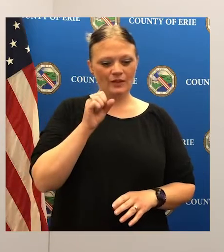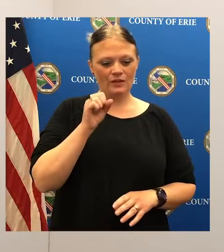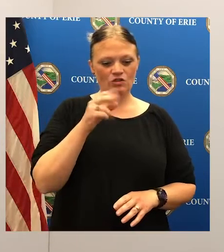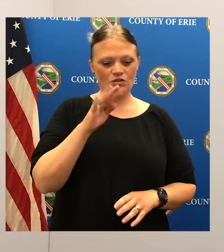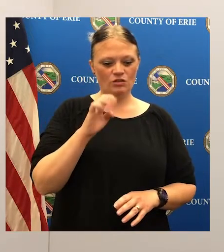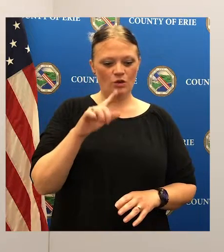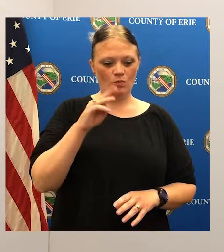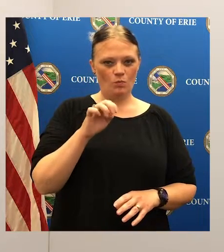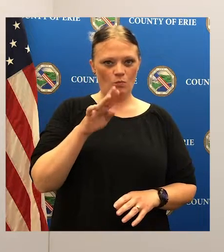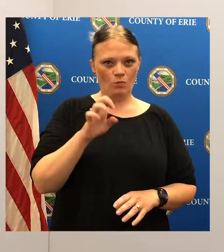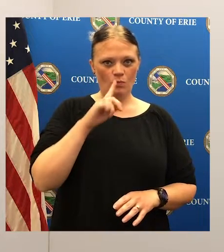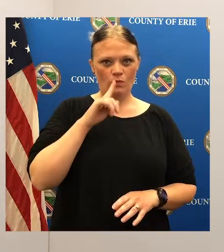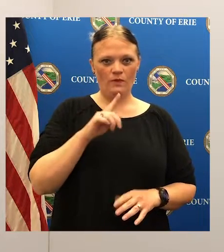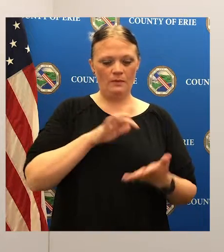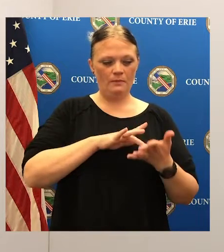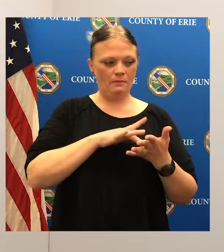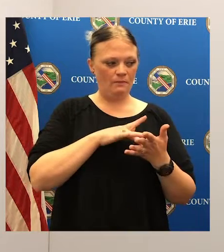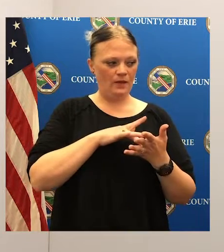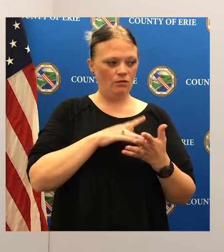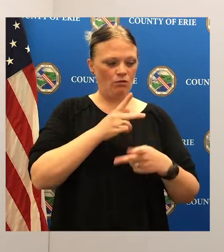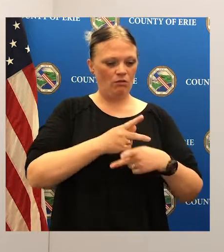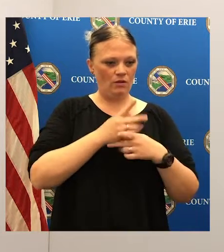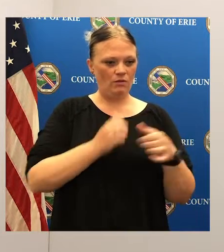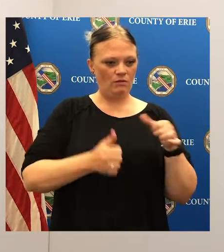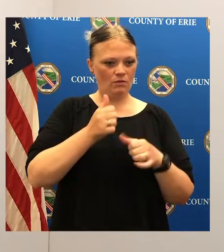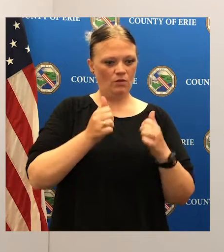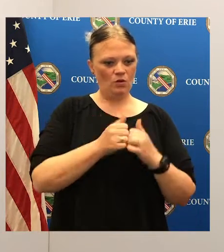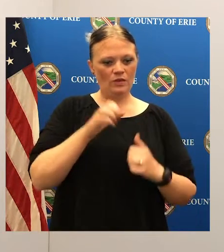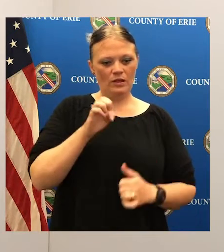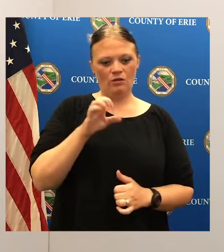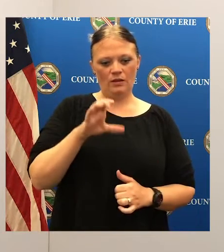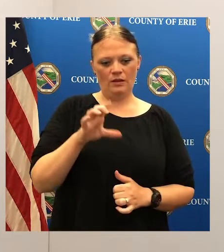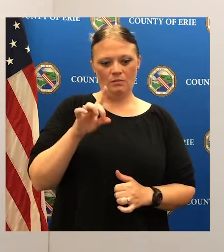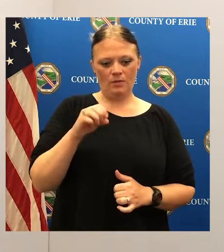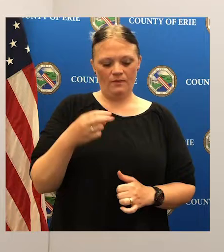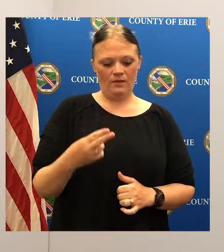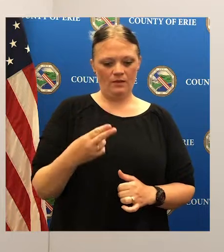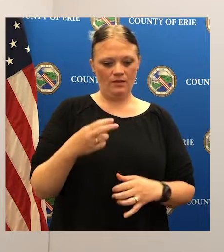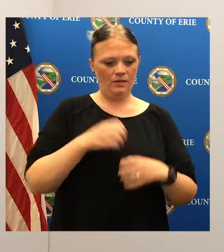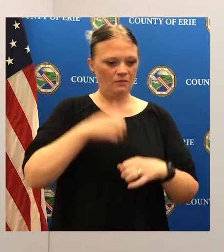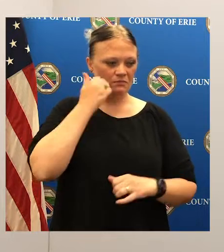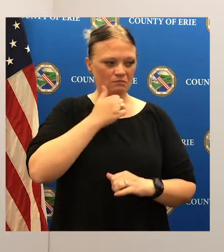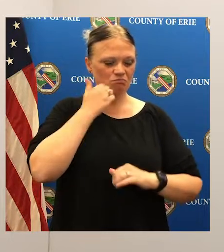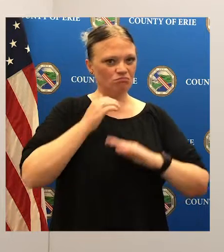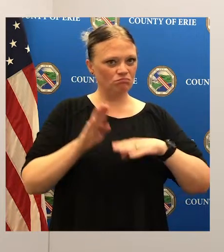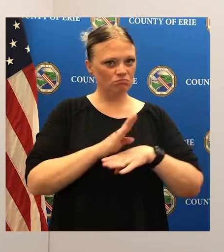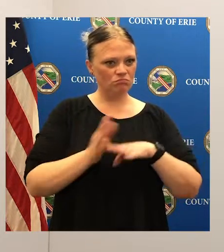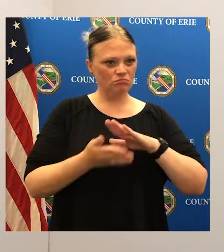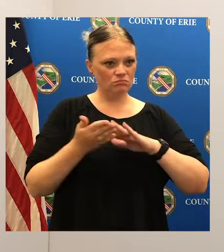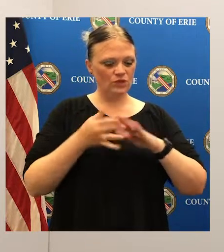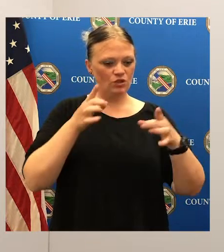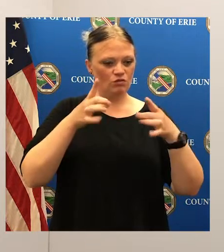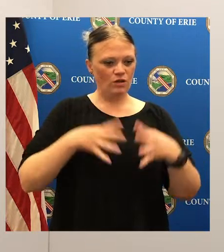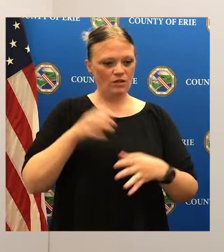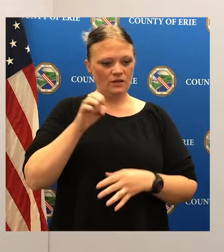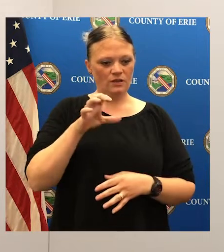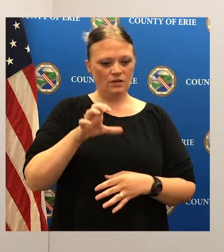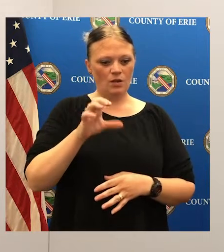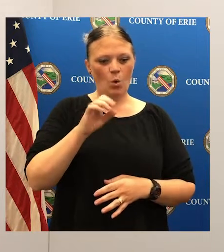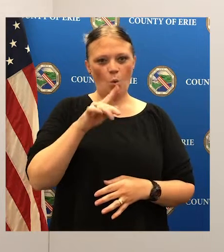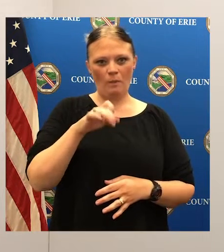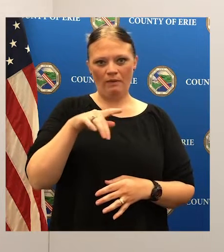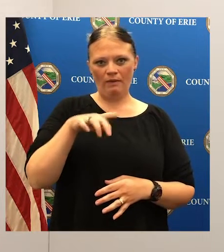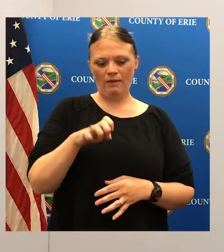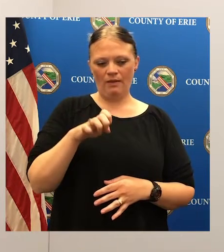Hi, I'm Cheryll Moore. I'm a medical care administrator with the Erie County Department of Health. In my day-to-day operations, I'm the director of the Erie